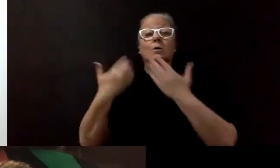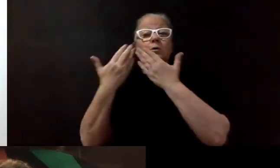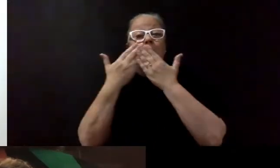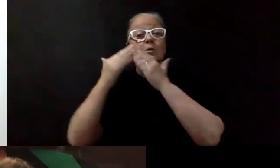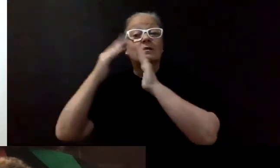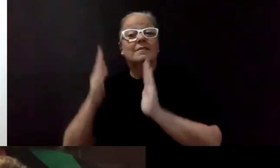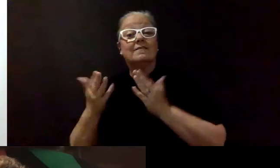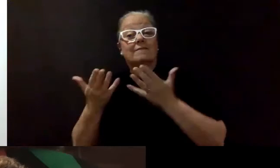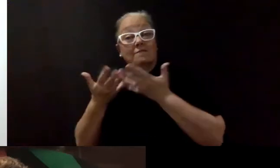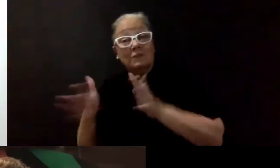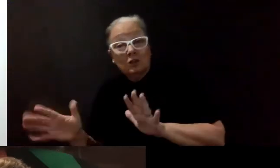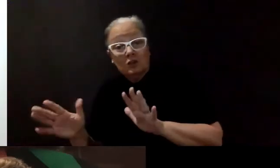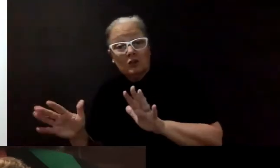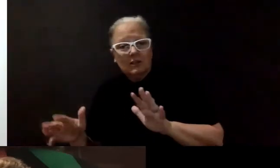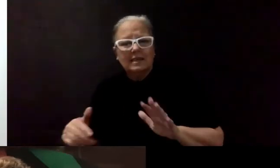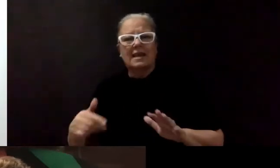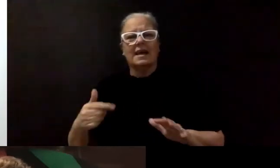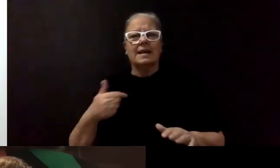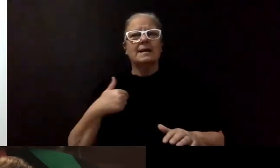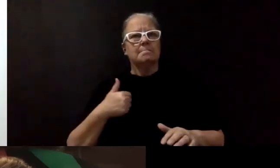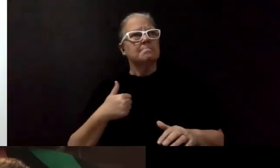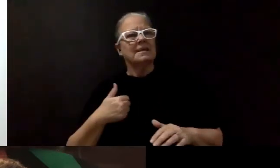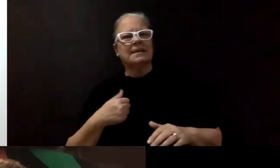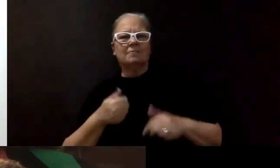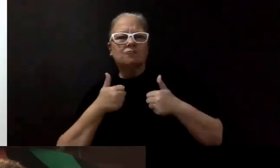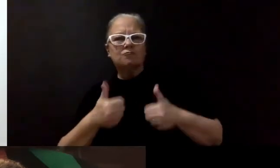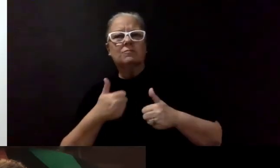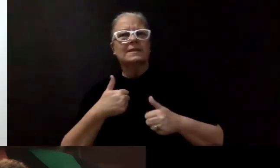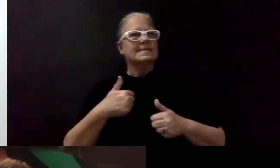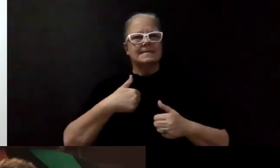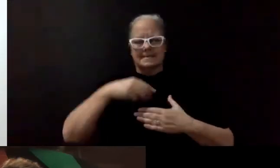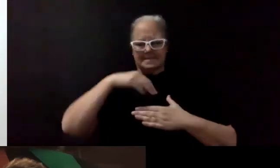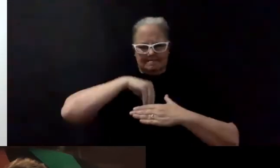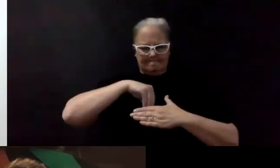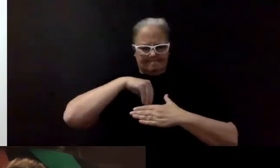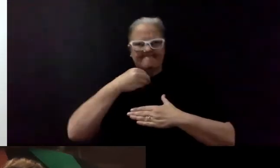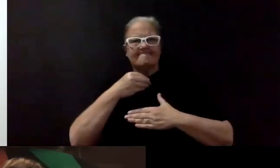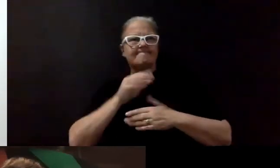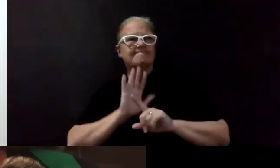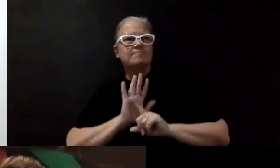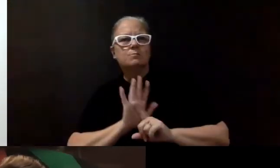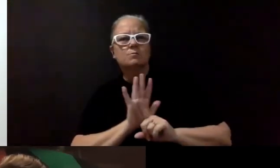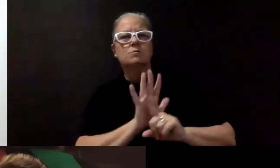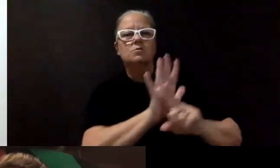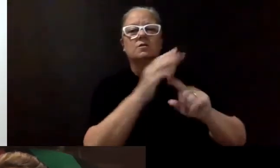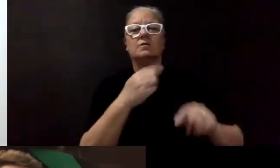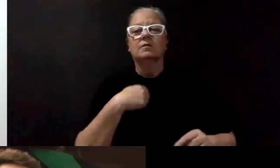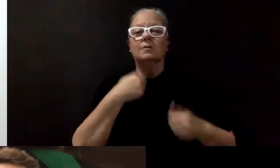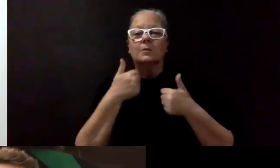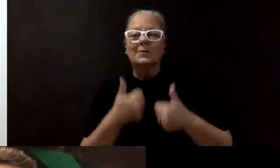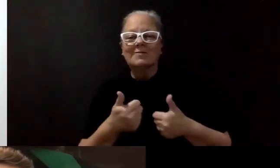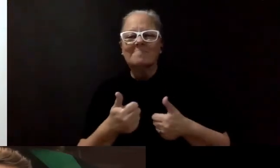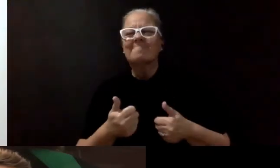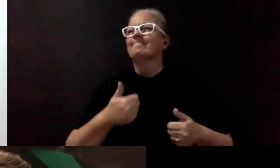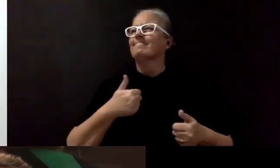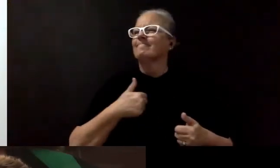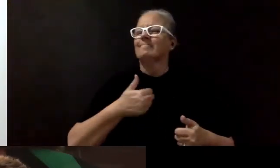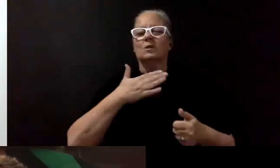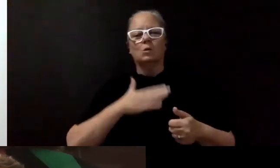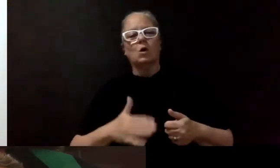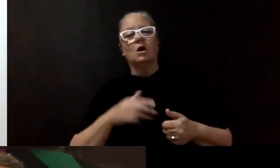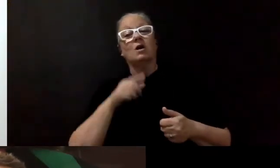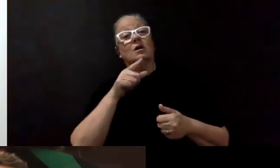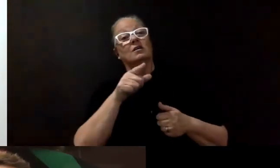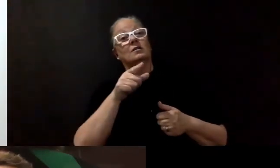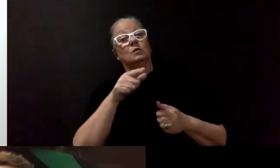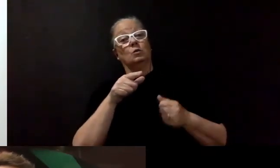a driven, motivated person, and so I really tried to strive to make Youth Arts New Zealand a